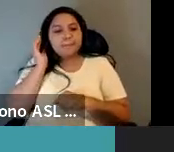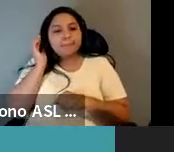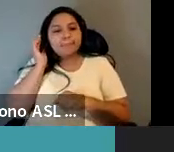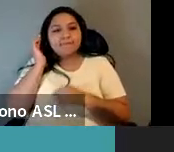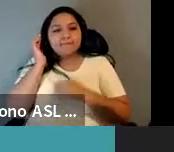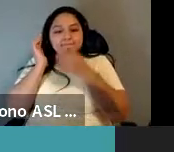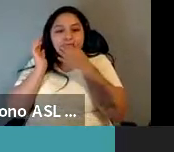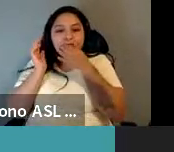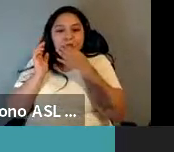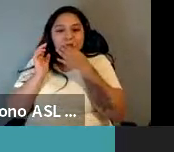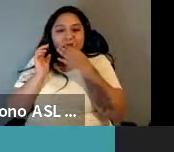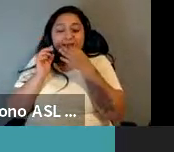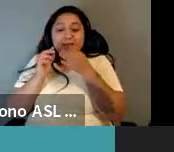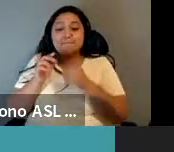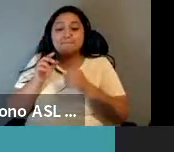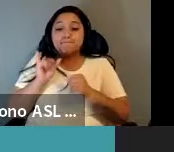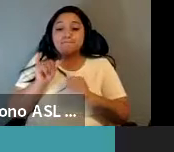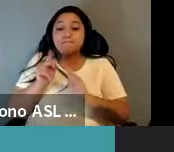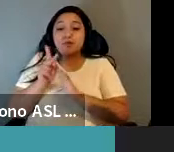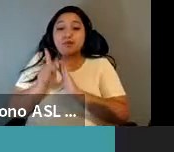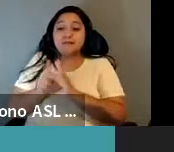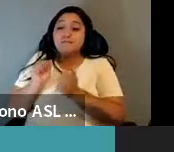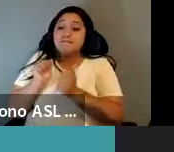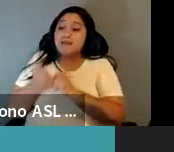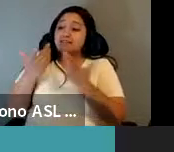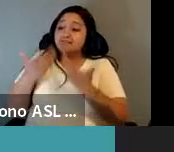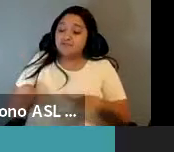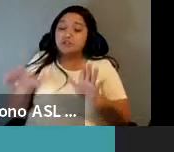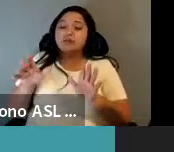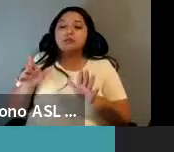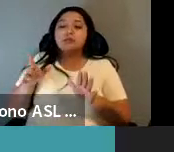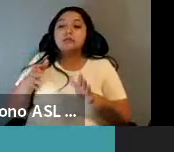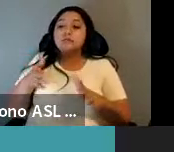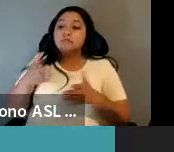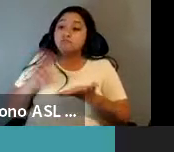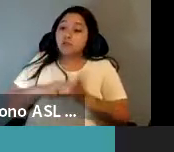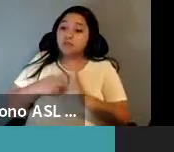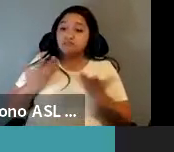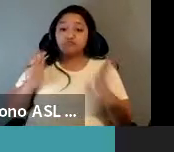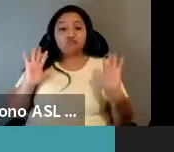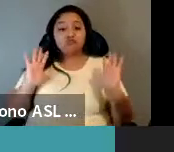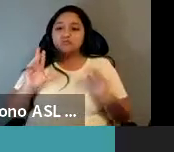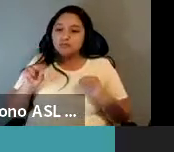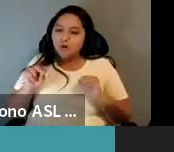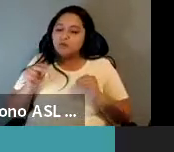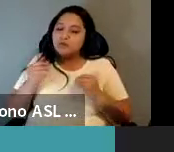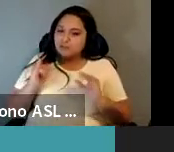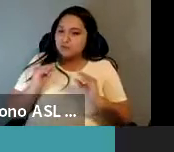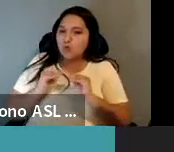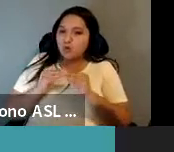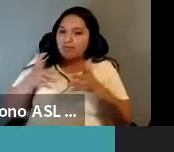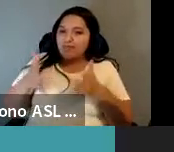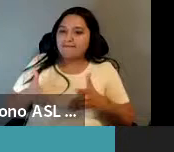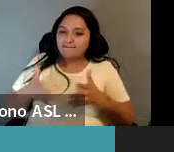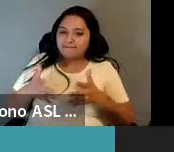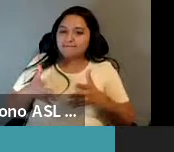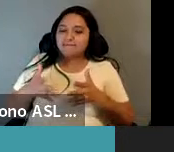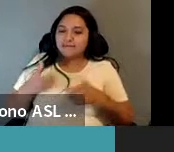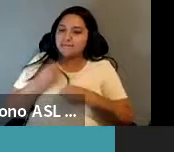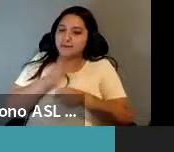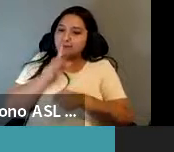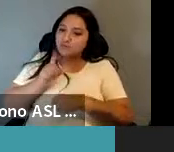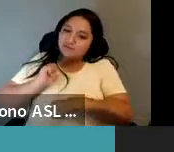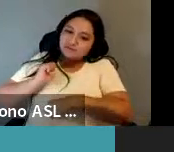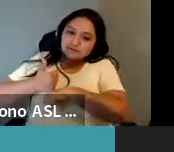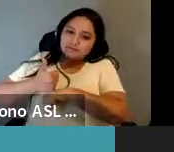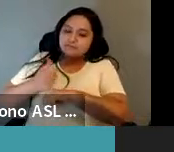that the passage of a policy isn't the end. So there's always important work to do to ensure that a policy is implemented. And so we're excited that